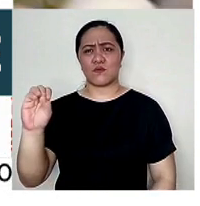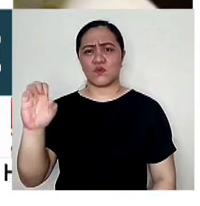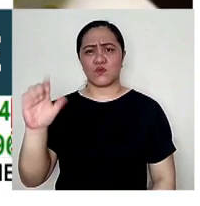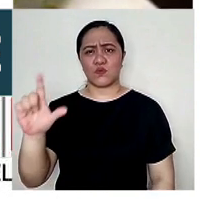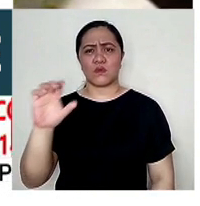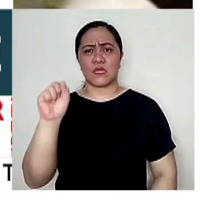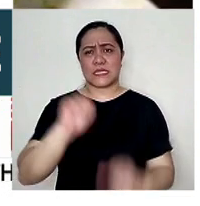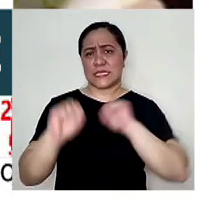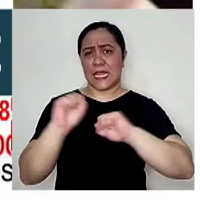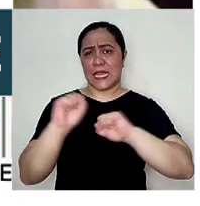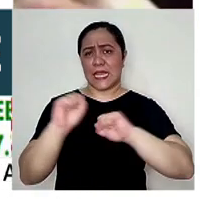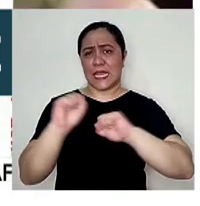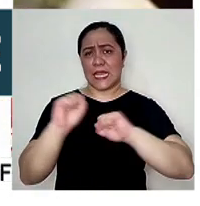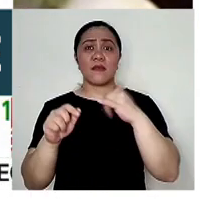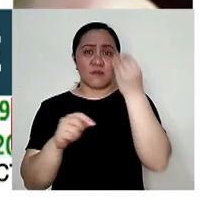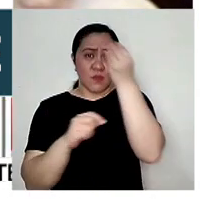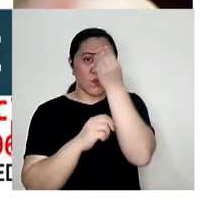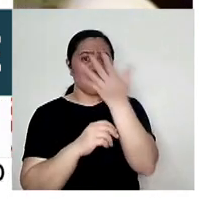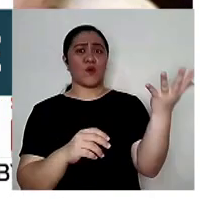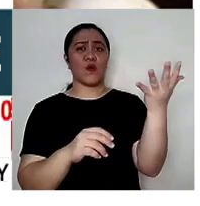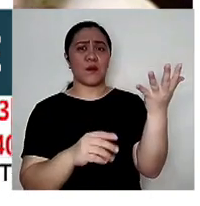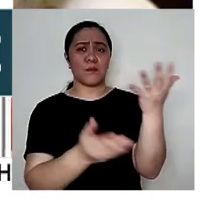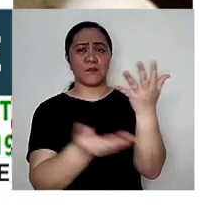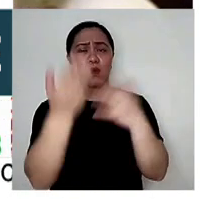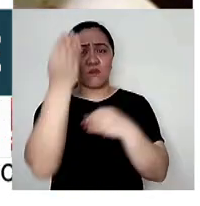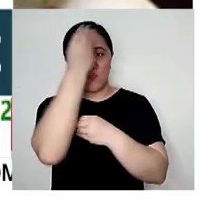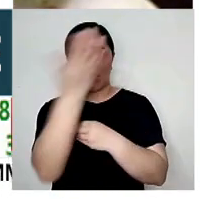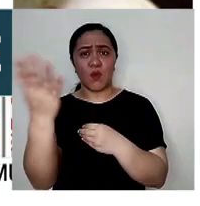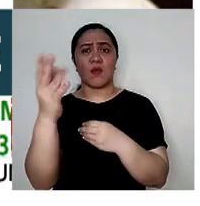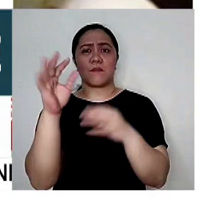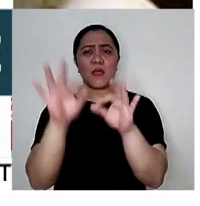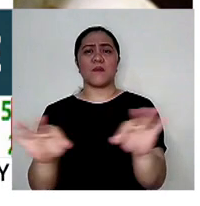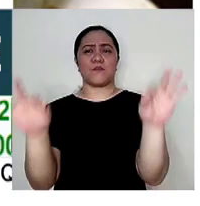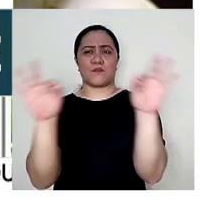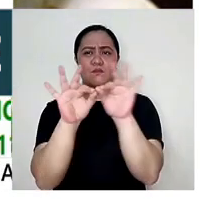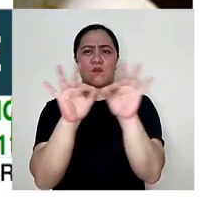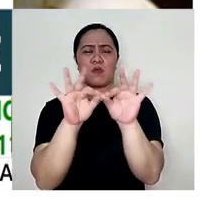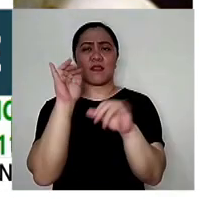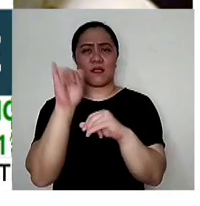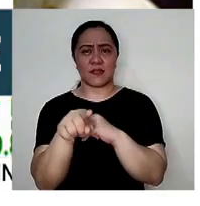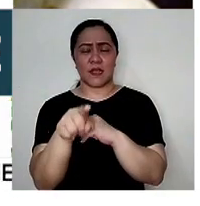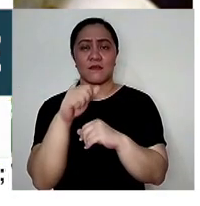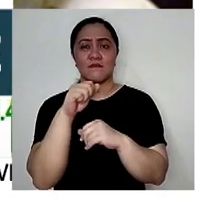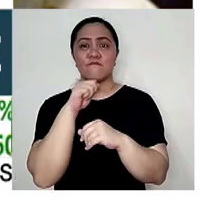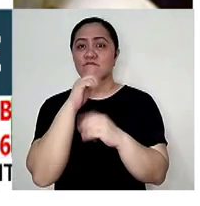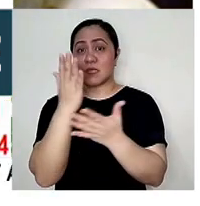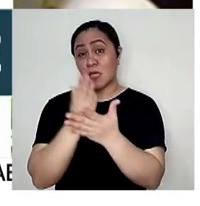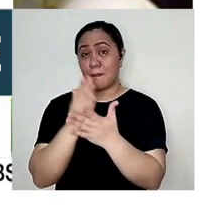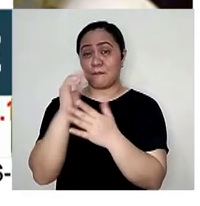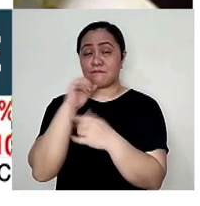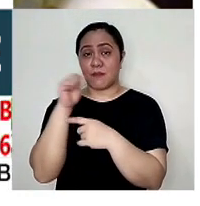let them know there are people that need to be educated enough to make these policies